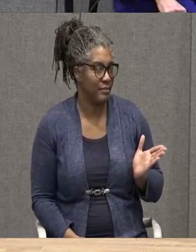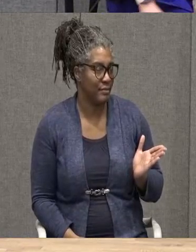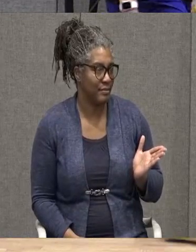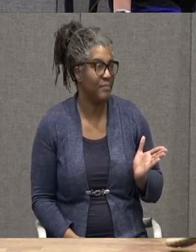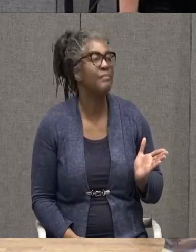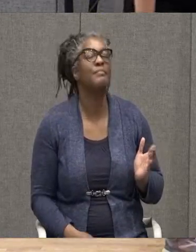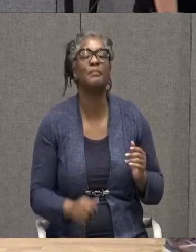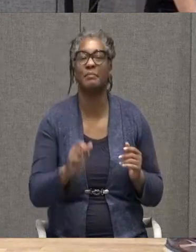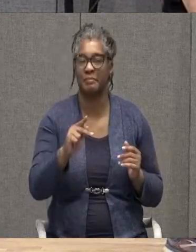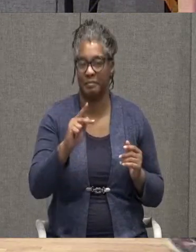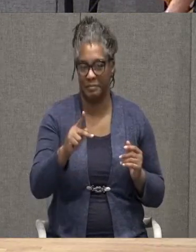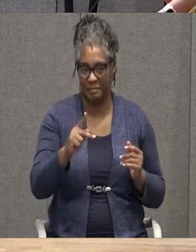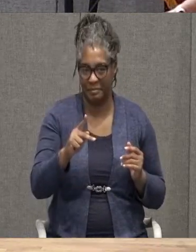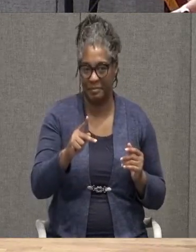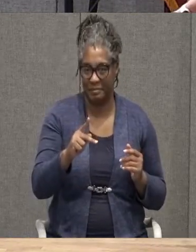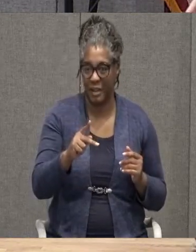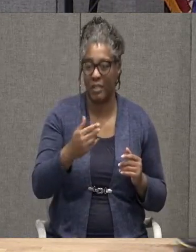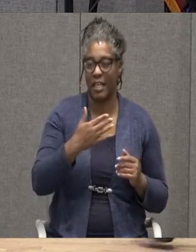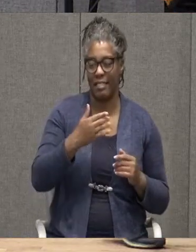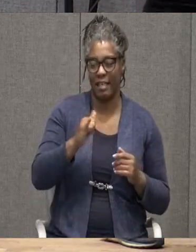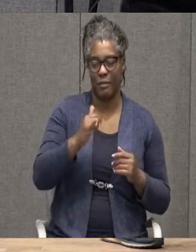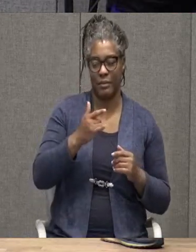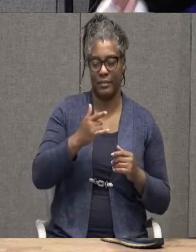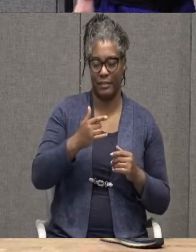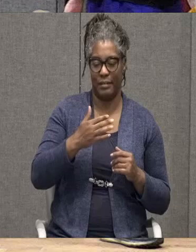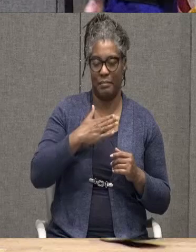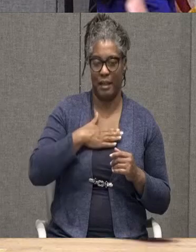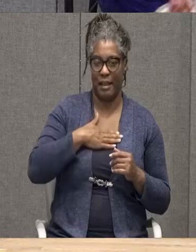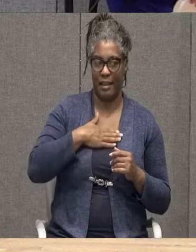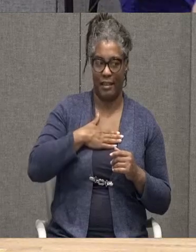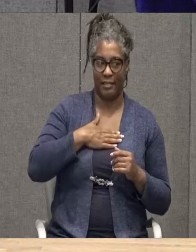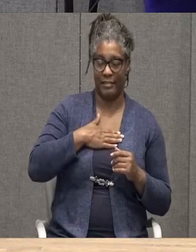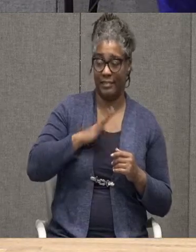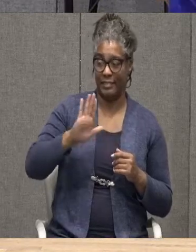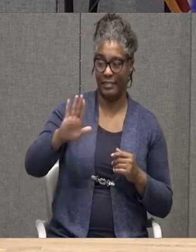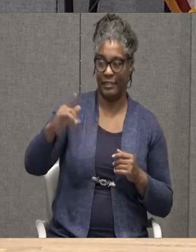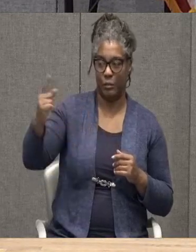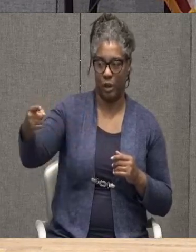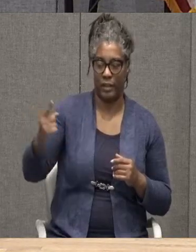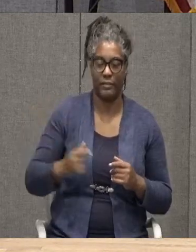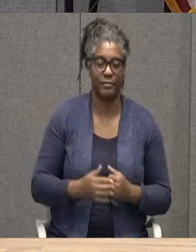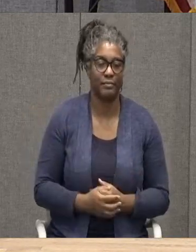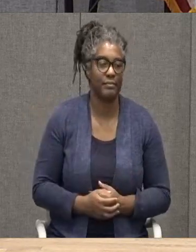Okay, that was on my side. Uh-oh, one more time, and I'm gonna do an exercise.